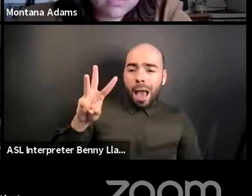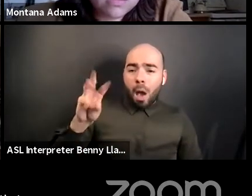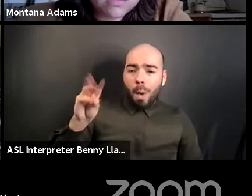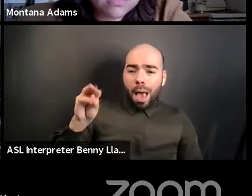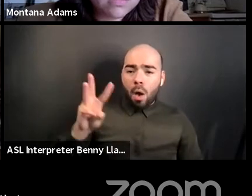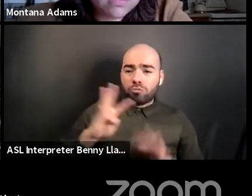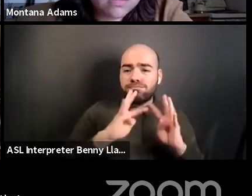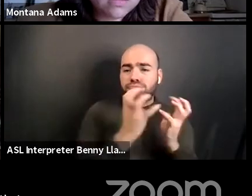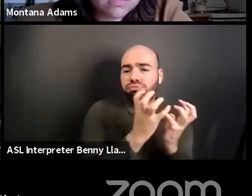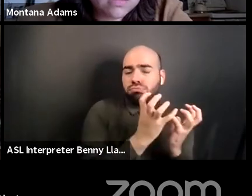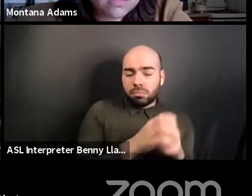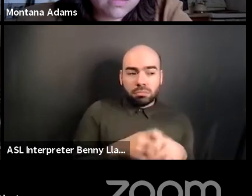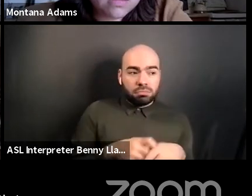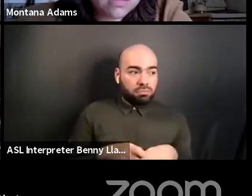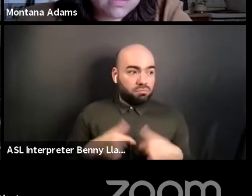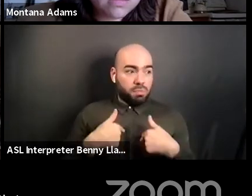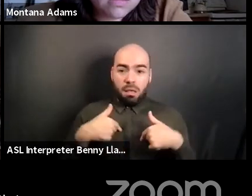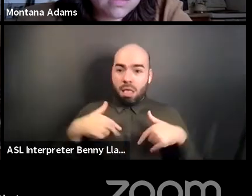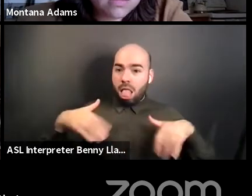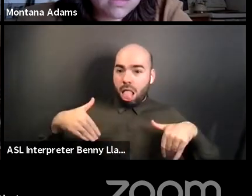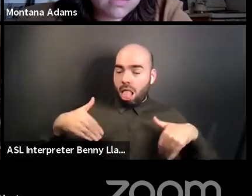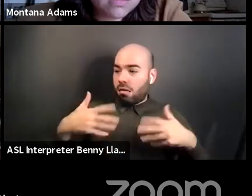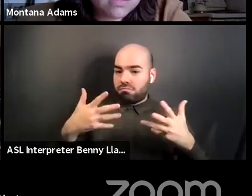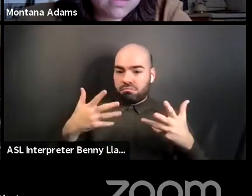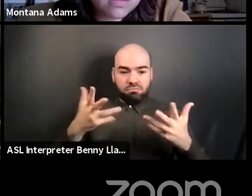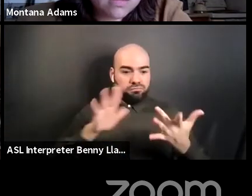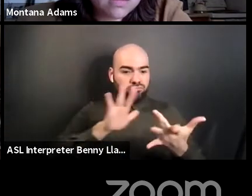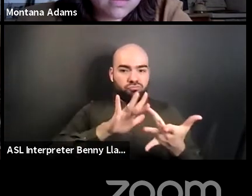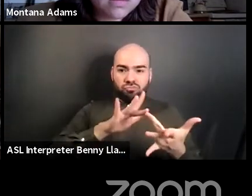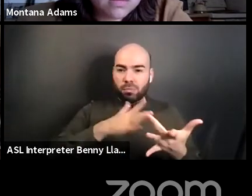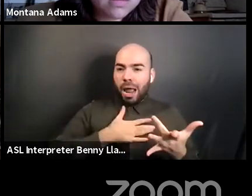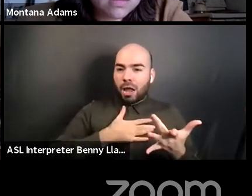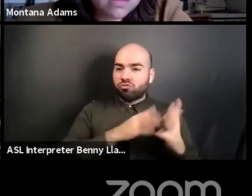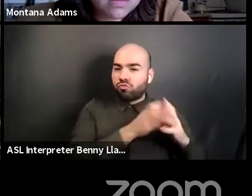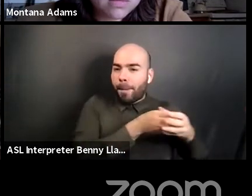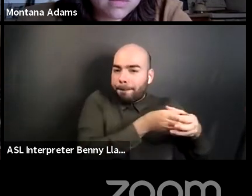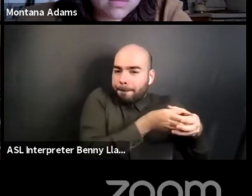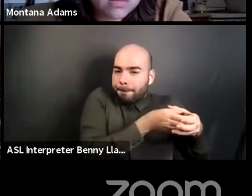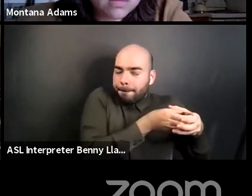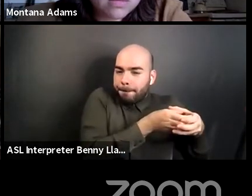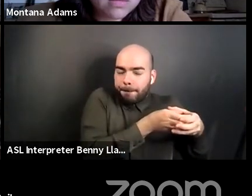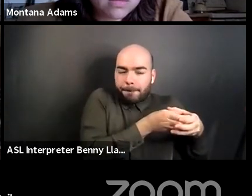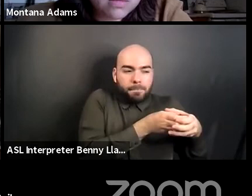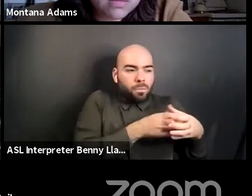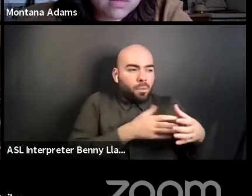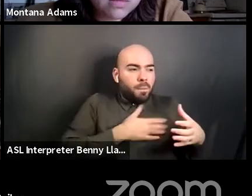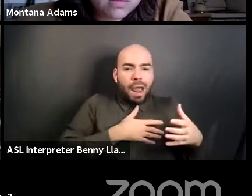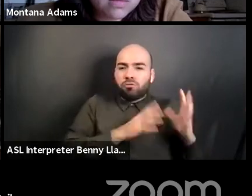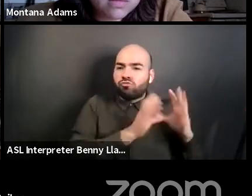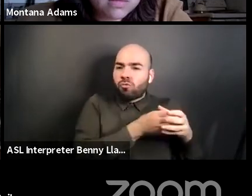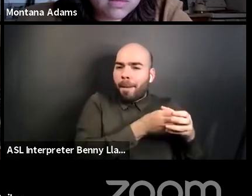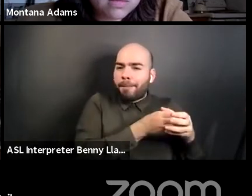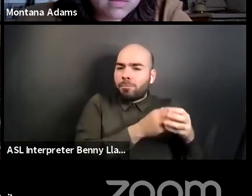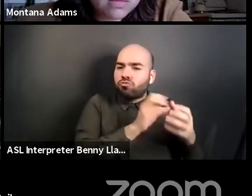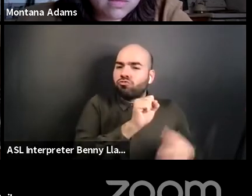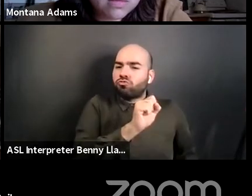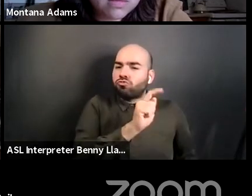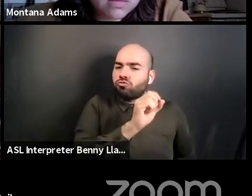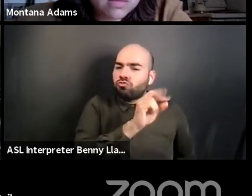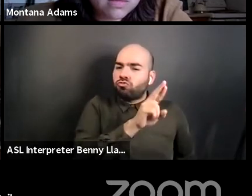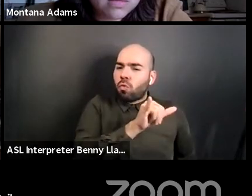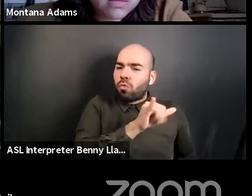been in contact with my tribe or my tribe's stories unless it's through my